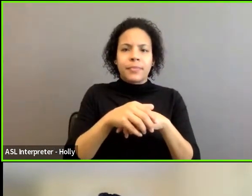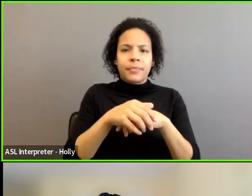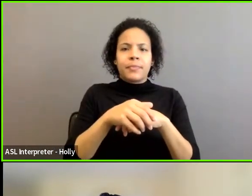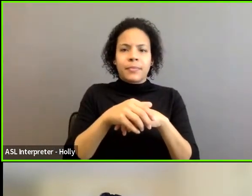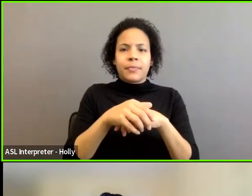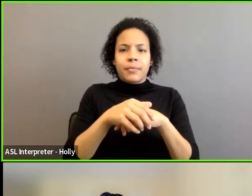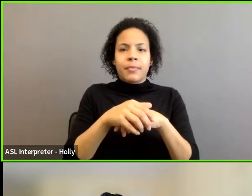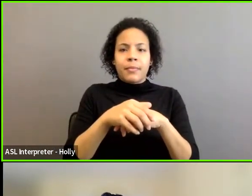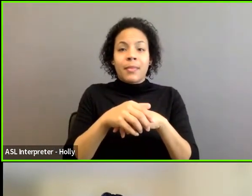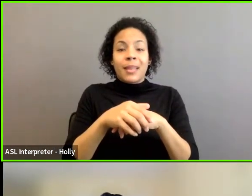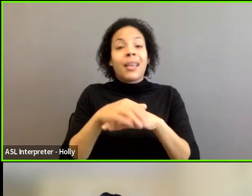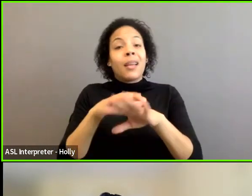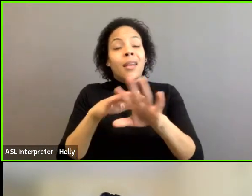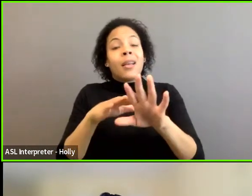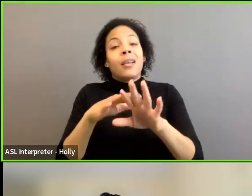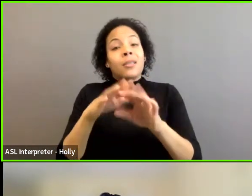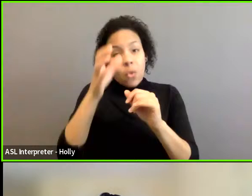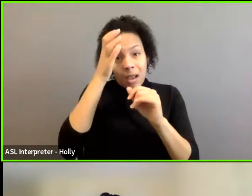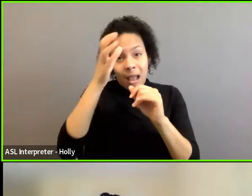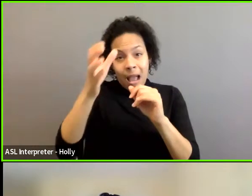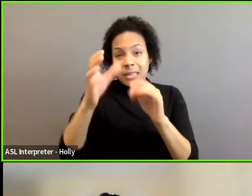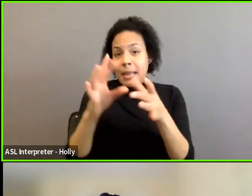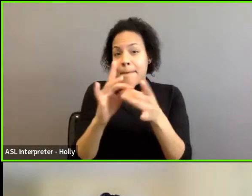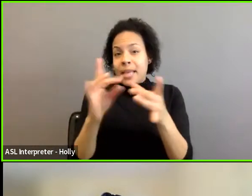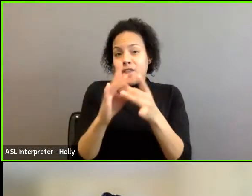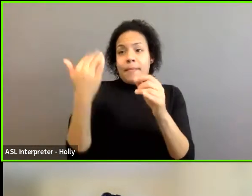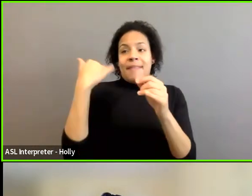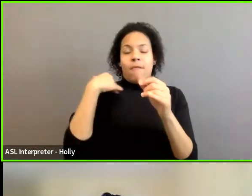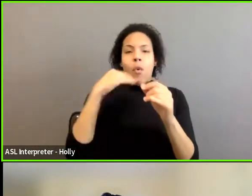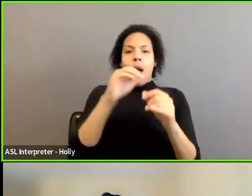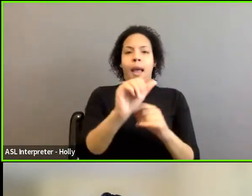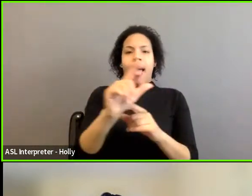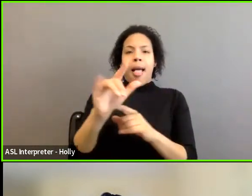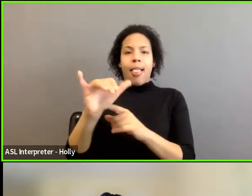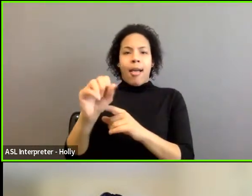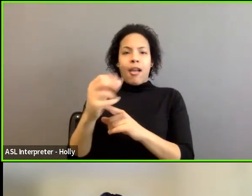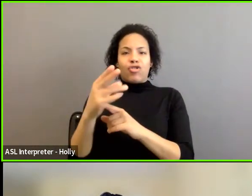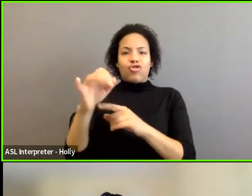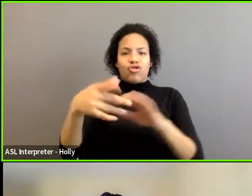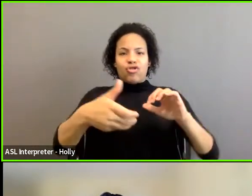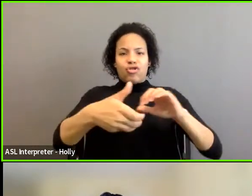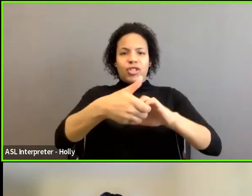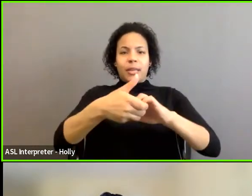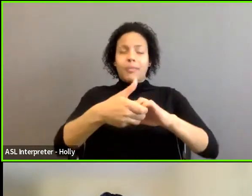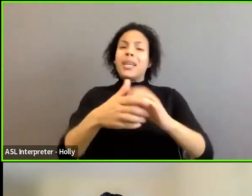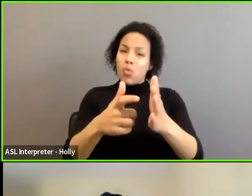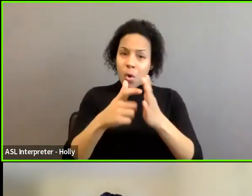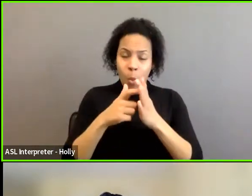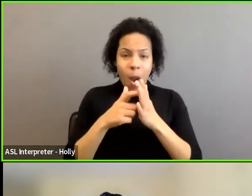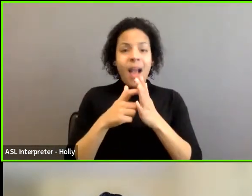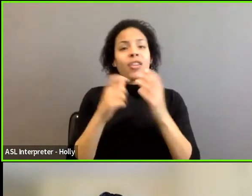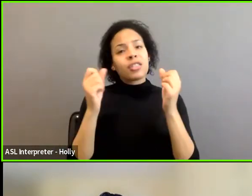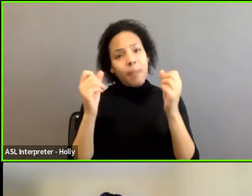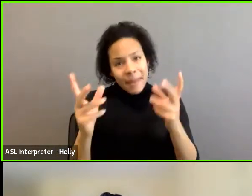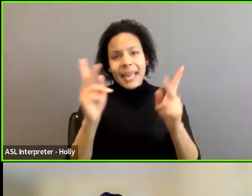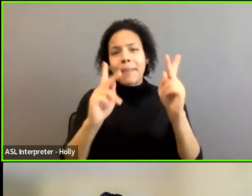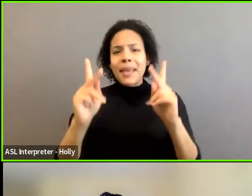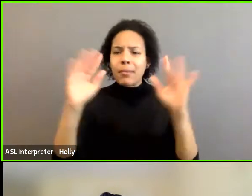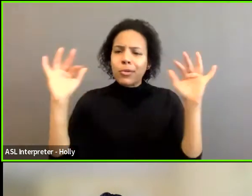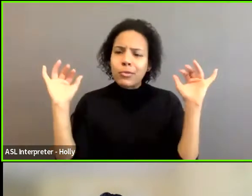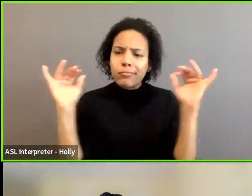up earlier around allyship, that it takes a really big collective in some of these areas. So it's not really